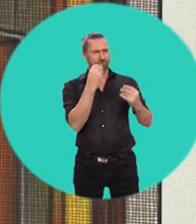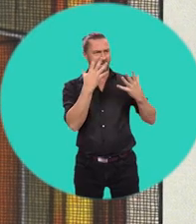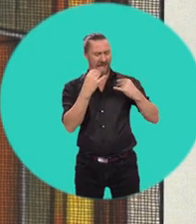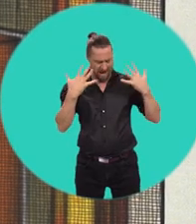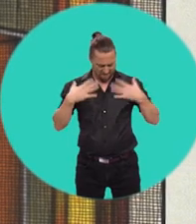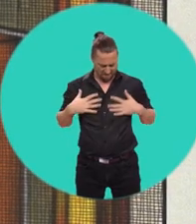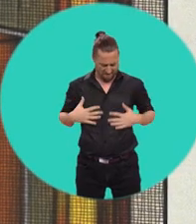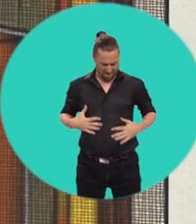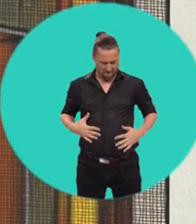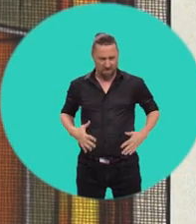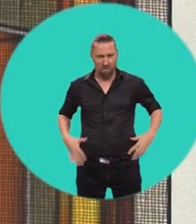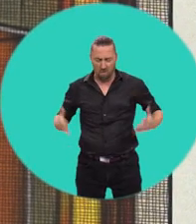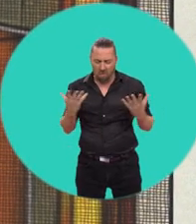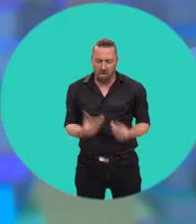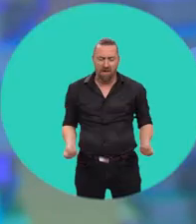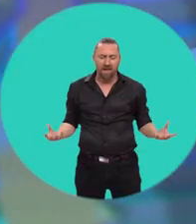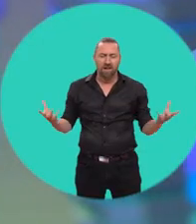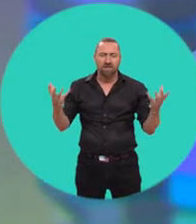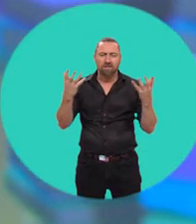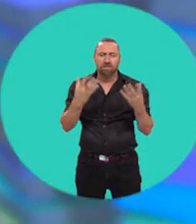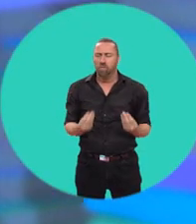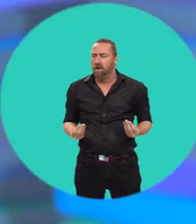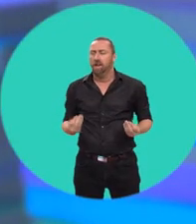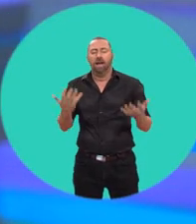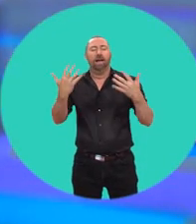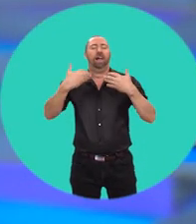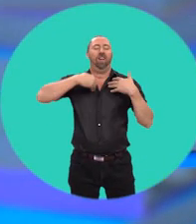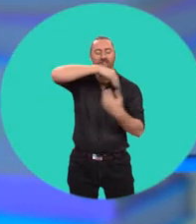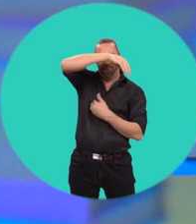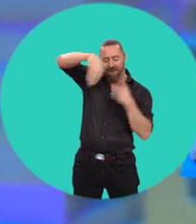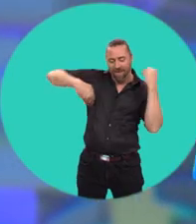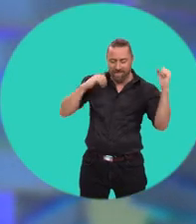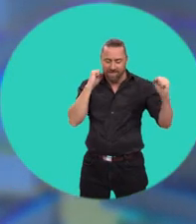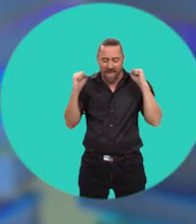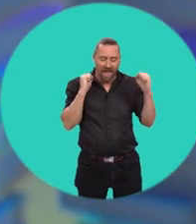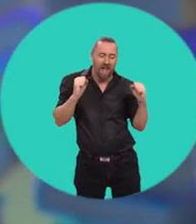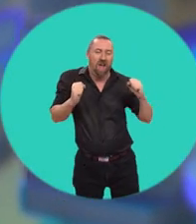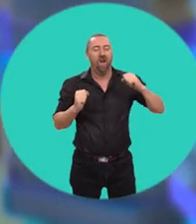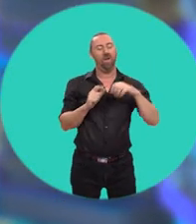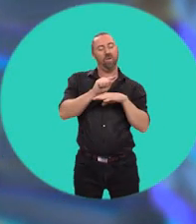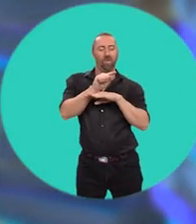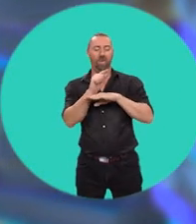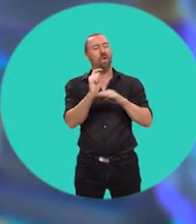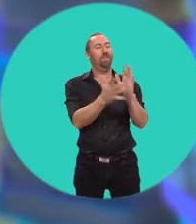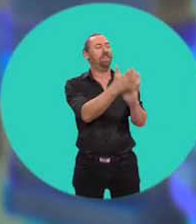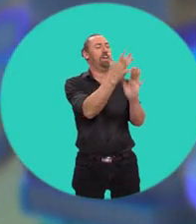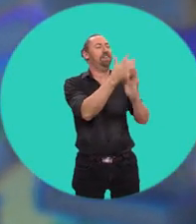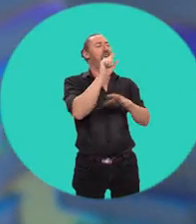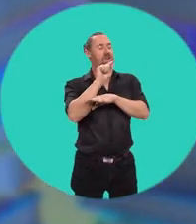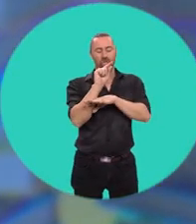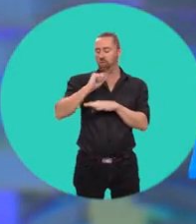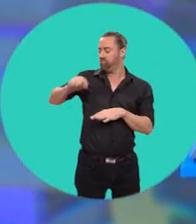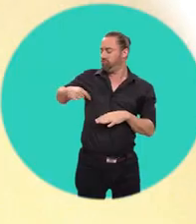the skin, snuggled in a towel, warming by the fire, fixing up her feathers for all